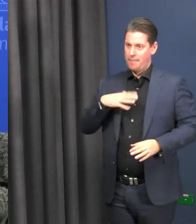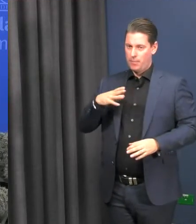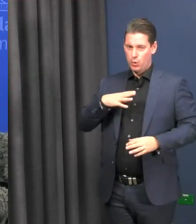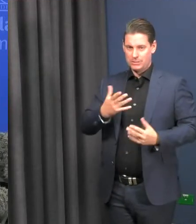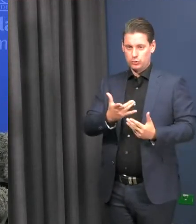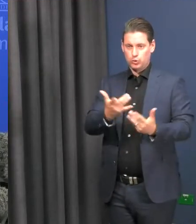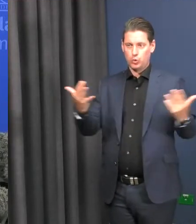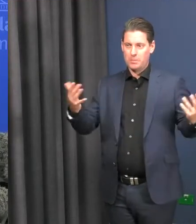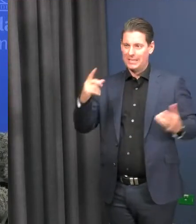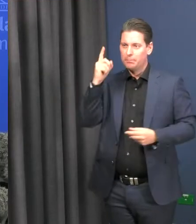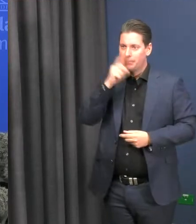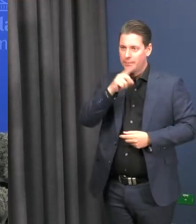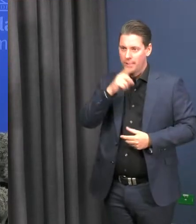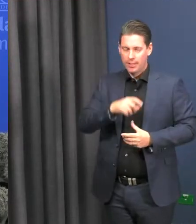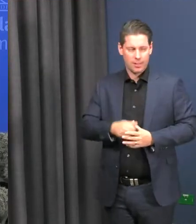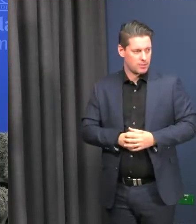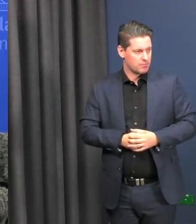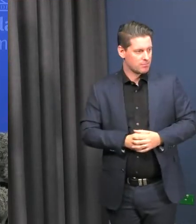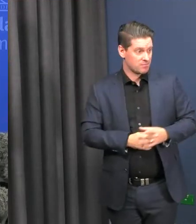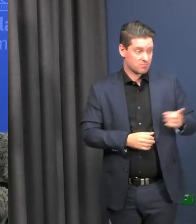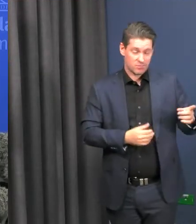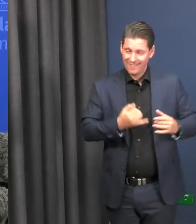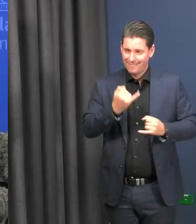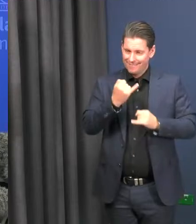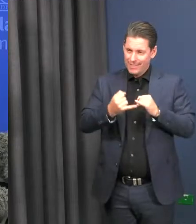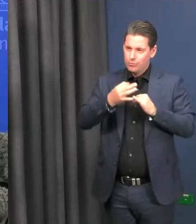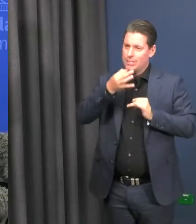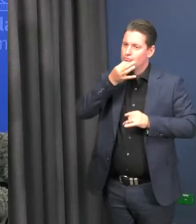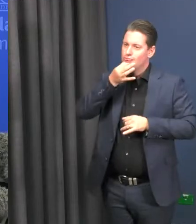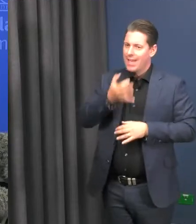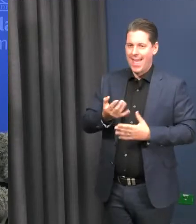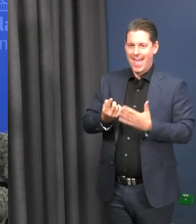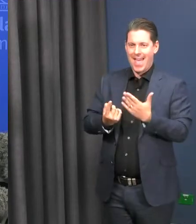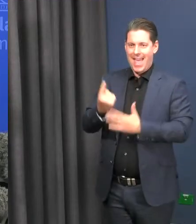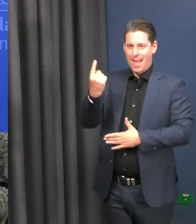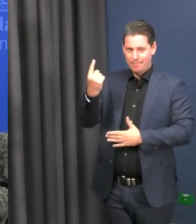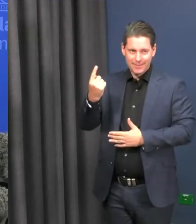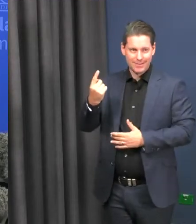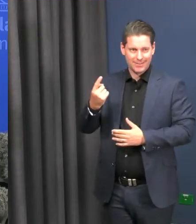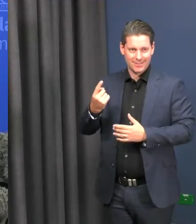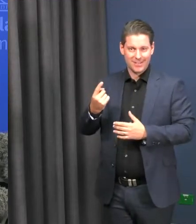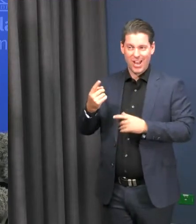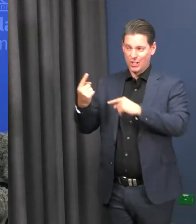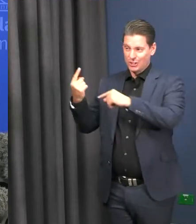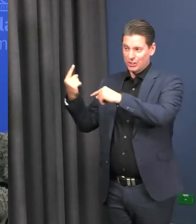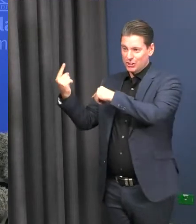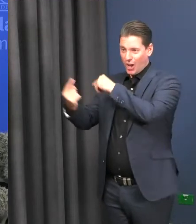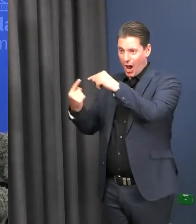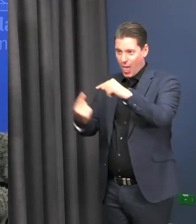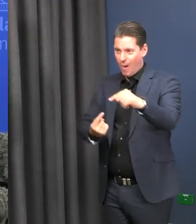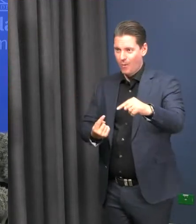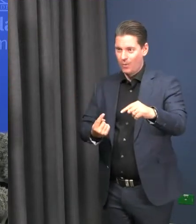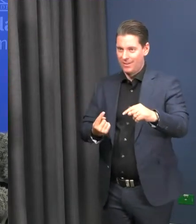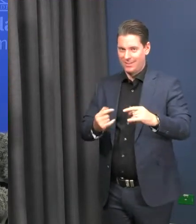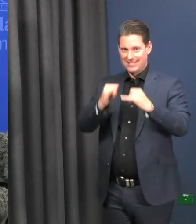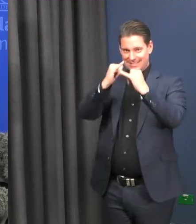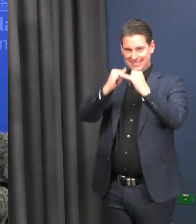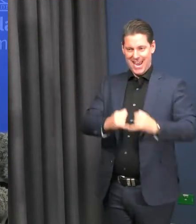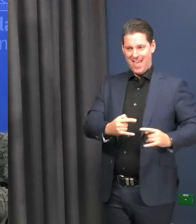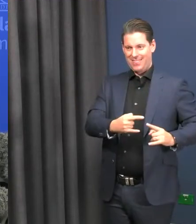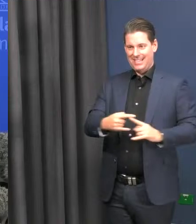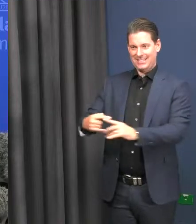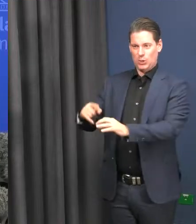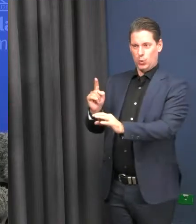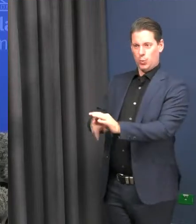combined risk? Well, this is a rare event to have a tropical cyclone in an area that is